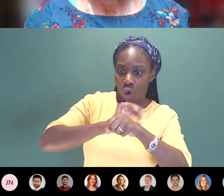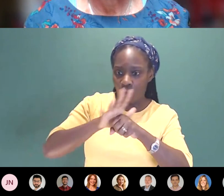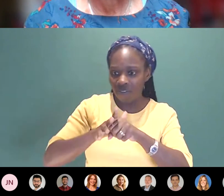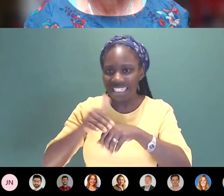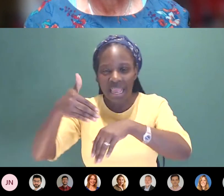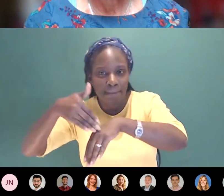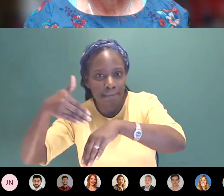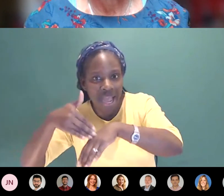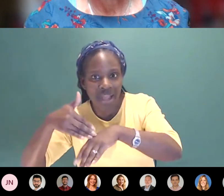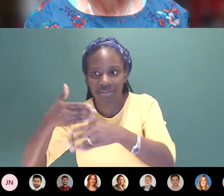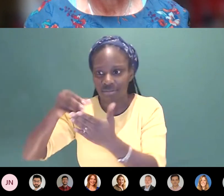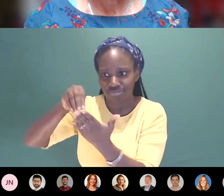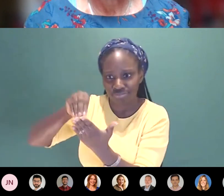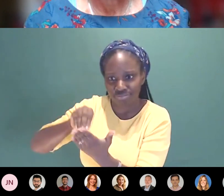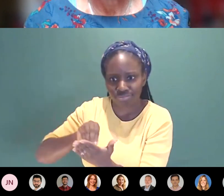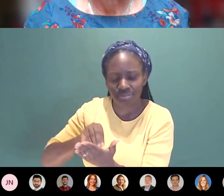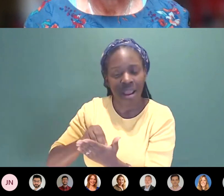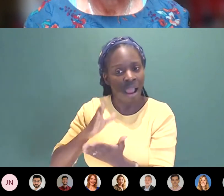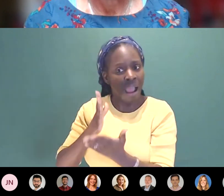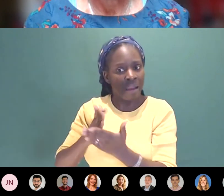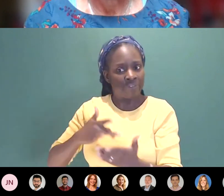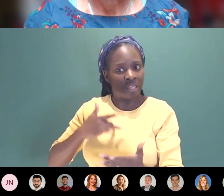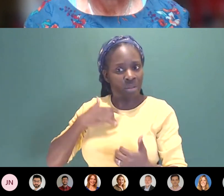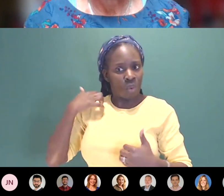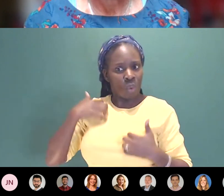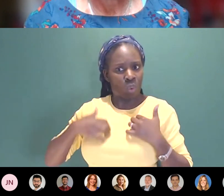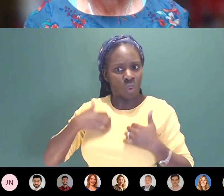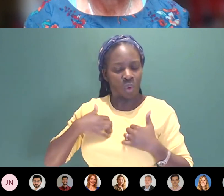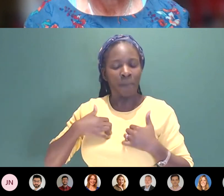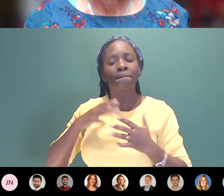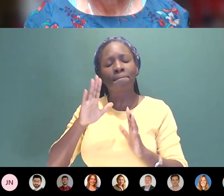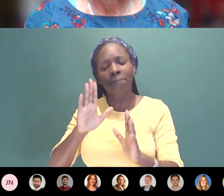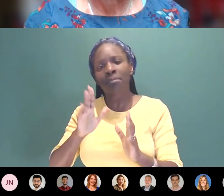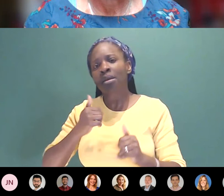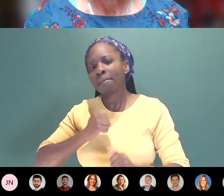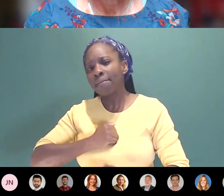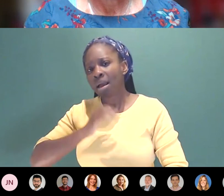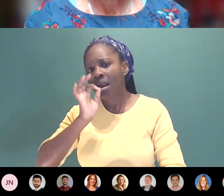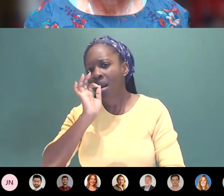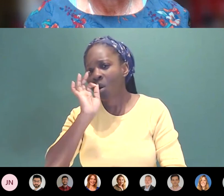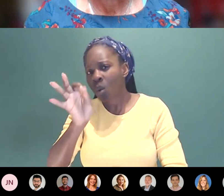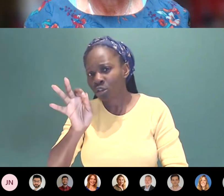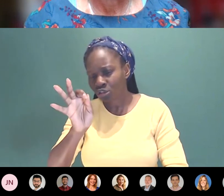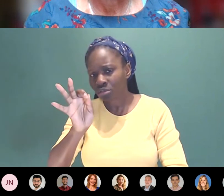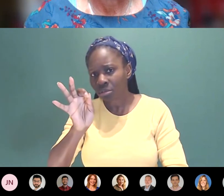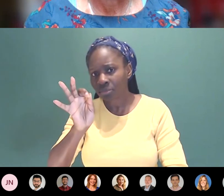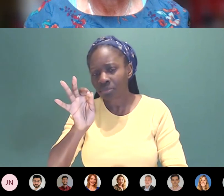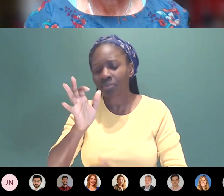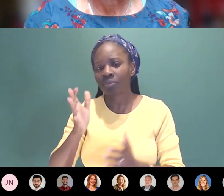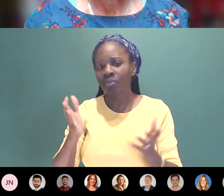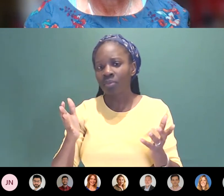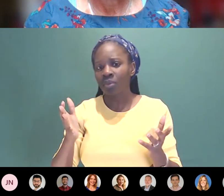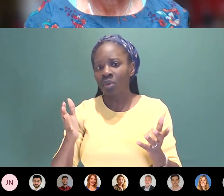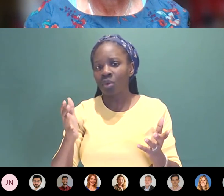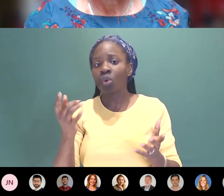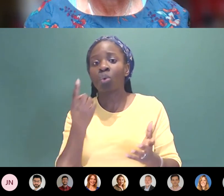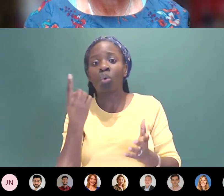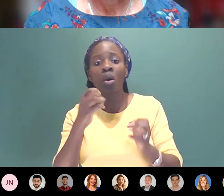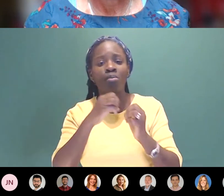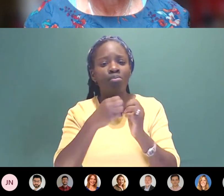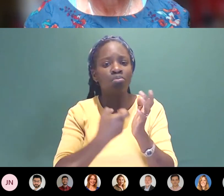And it was really very interesting. My question primarily goes to